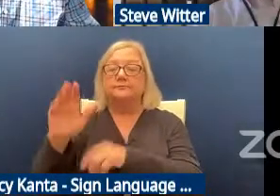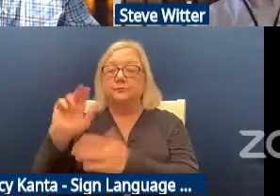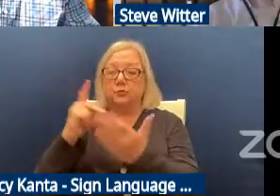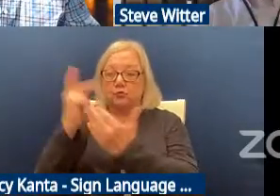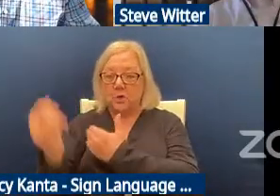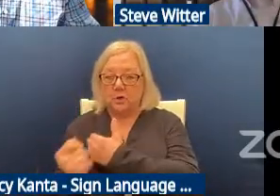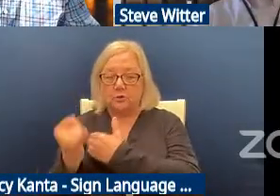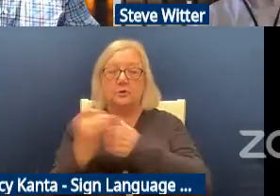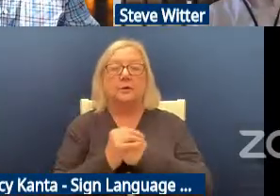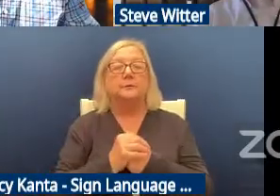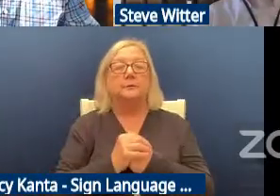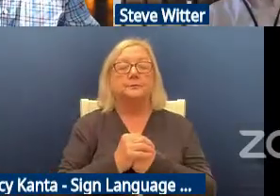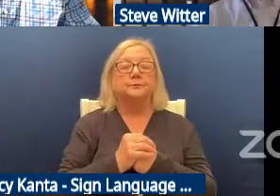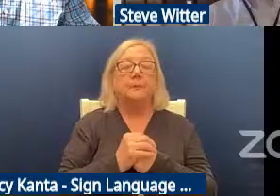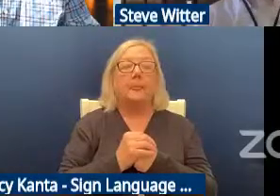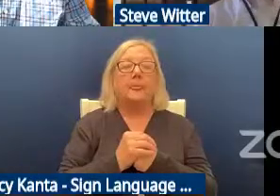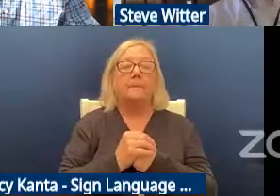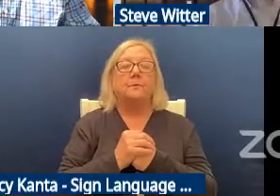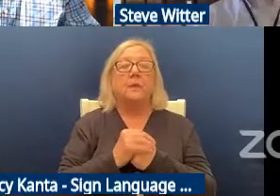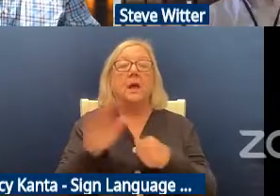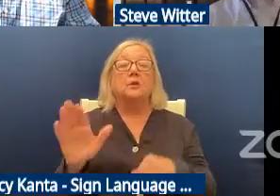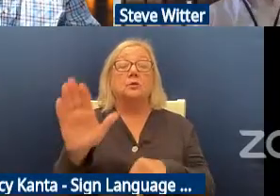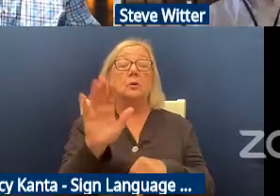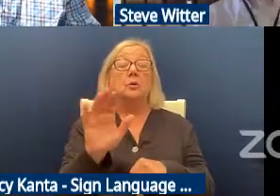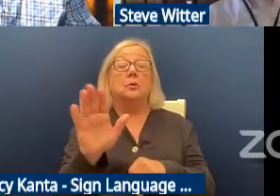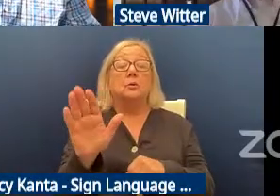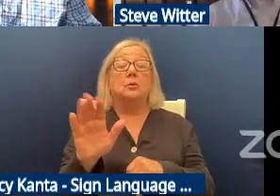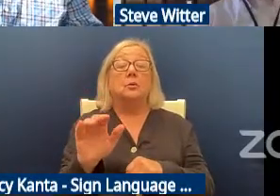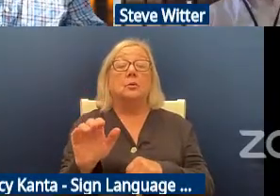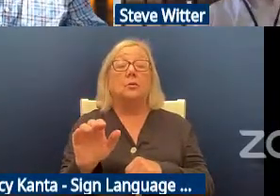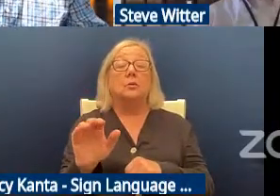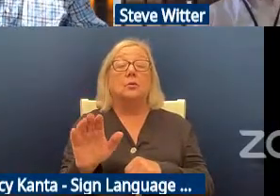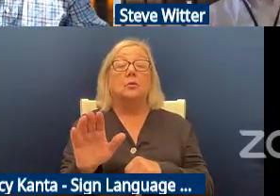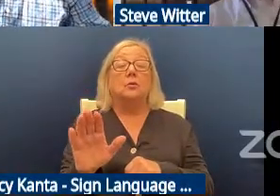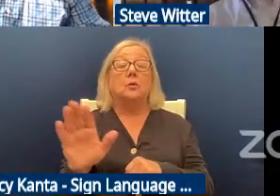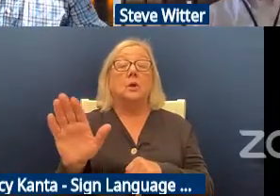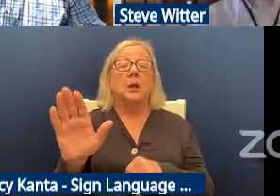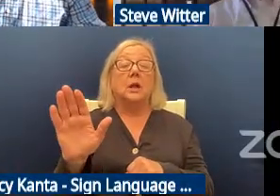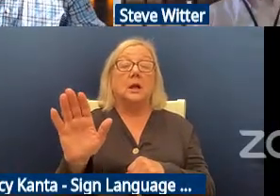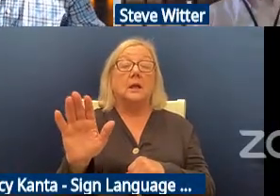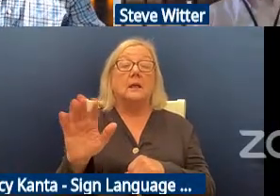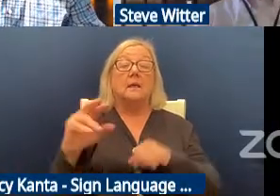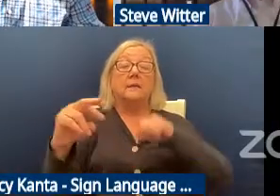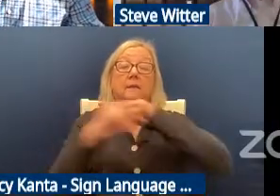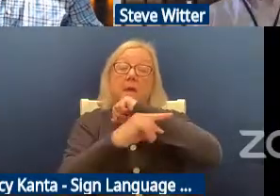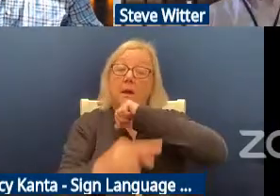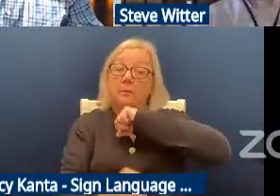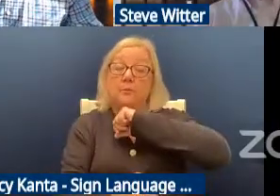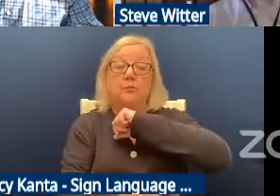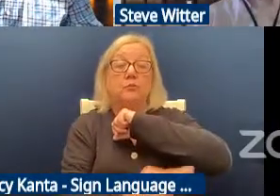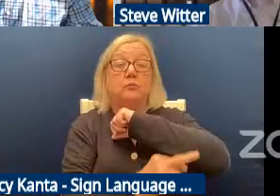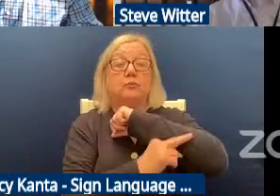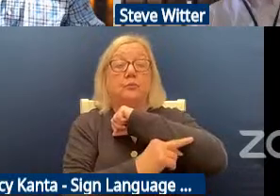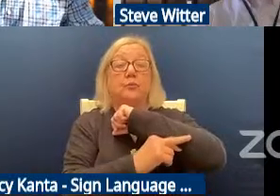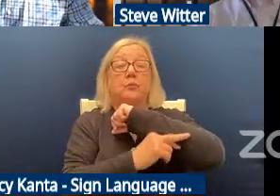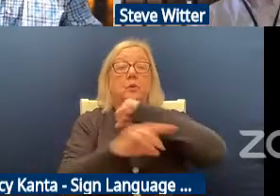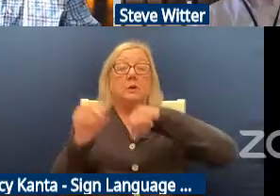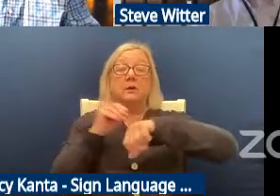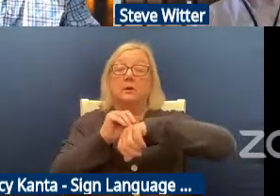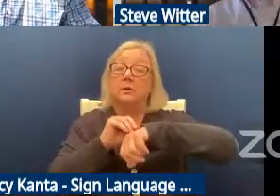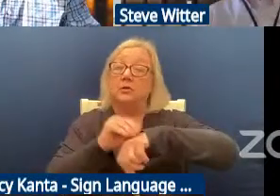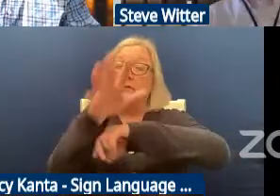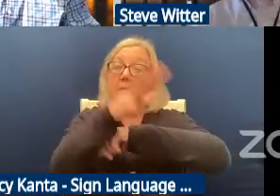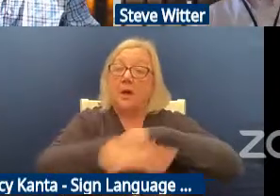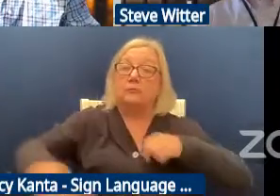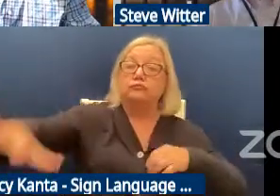is you're landing infrastructure of significant magnitude within active urban environments.